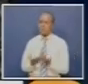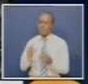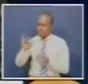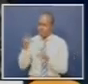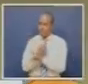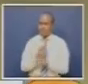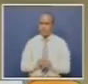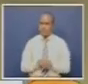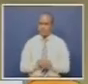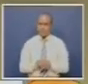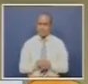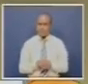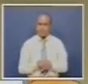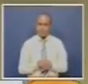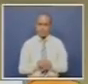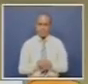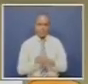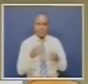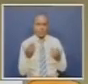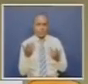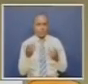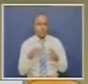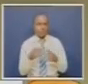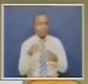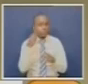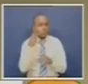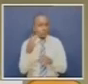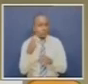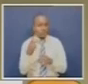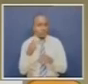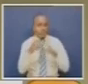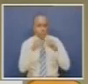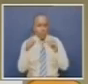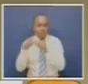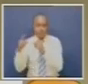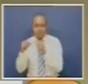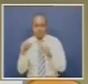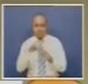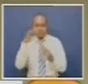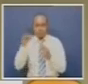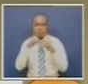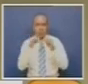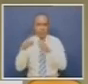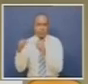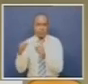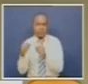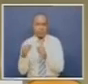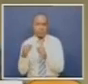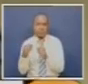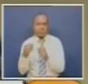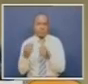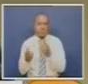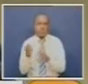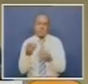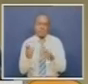You see, what is entitled, you know, the also terminologies of words. We may not like the same words